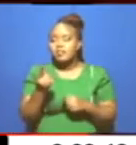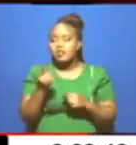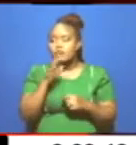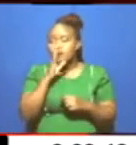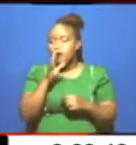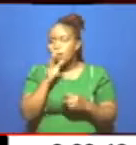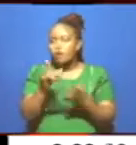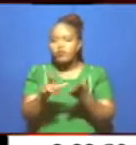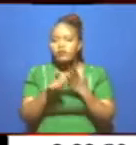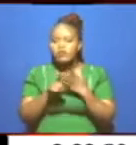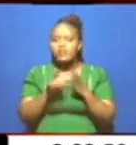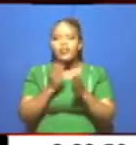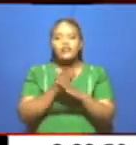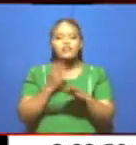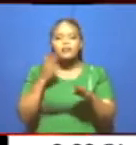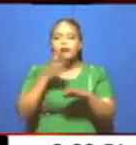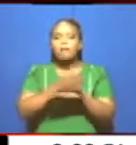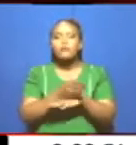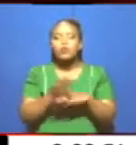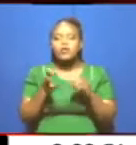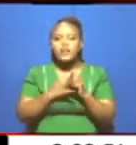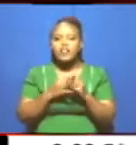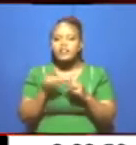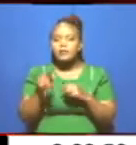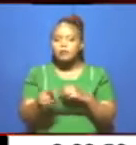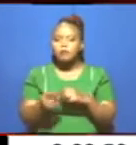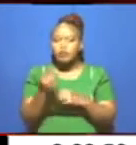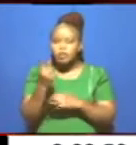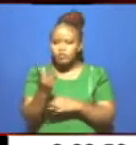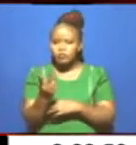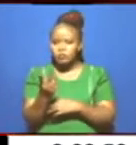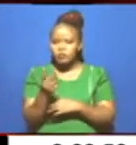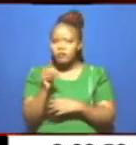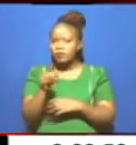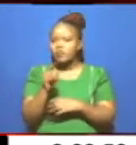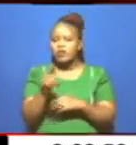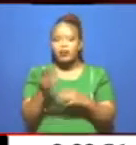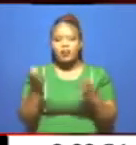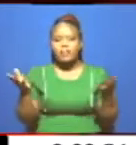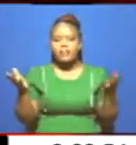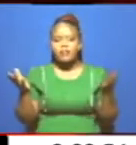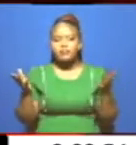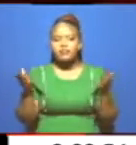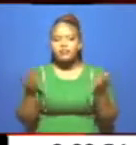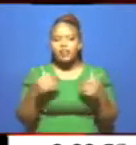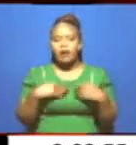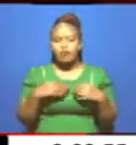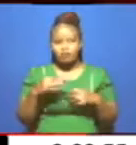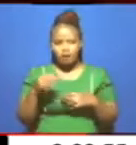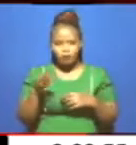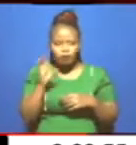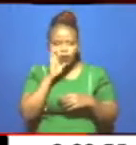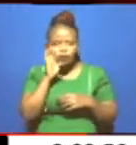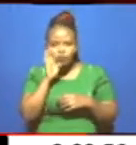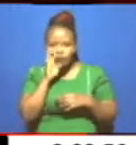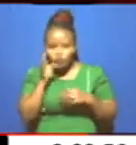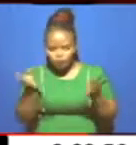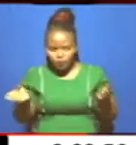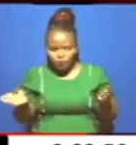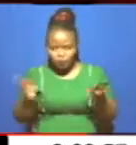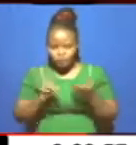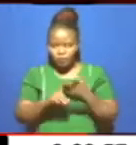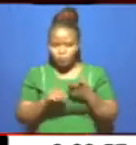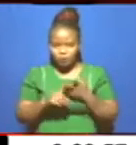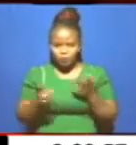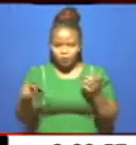beyond 8.2, it's hearsay, doesn't have any merit, and